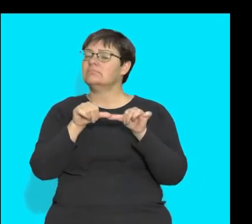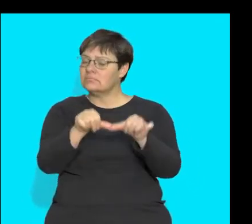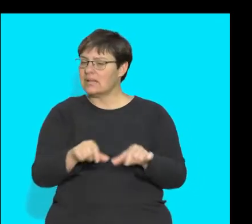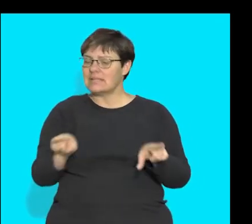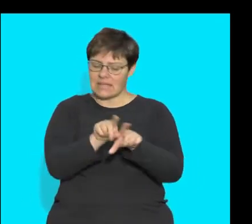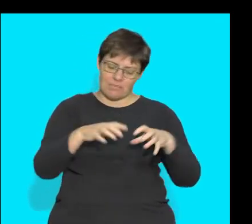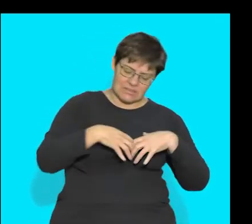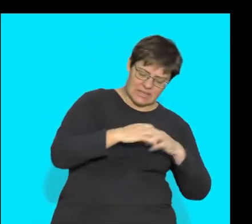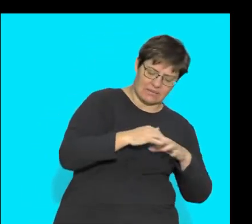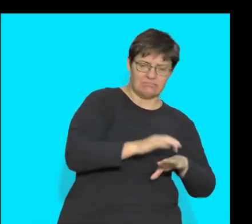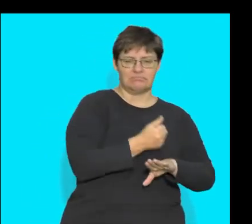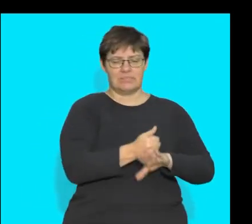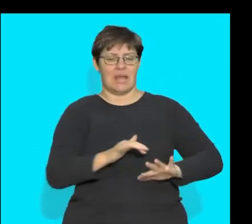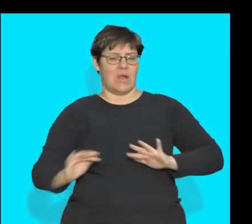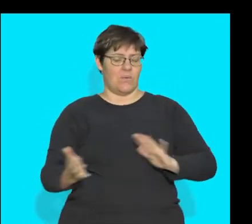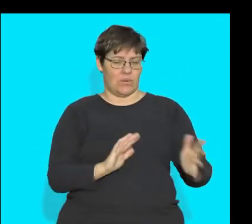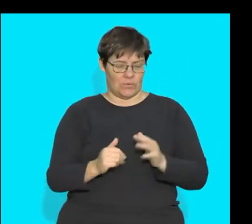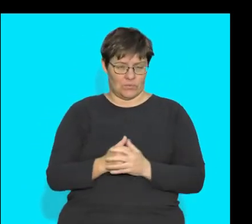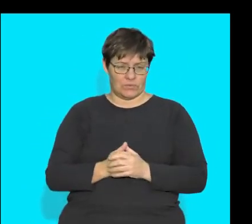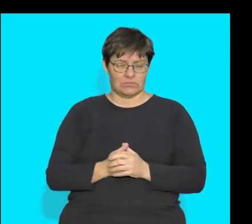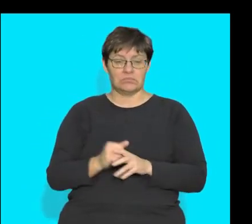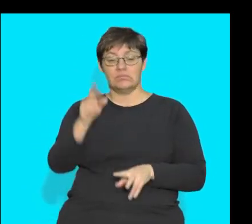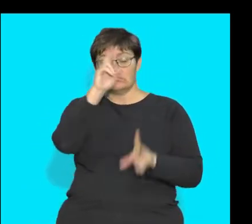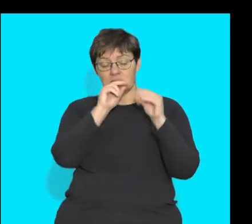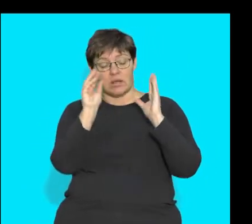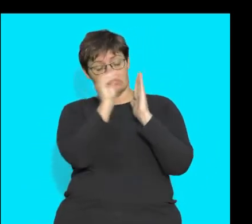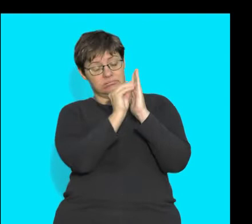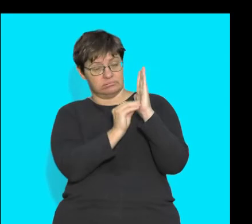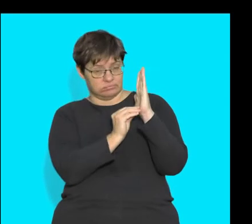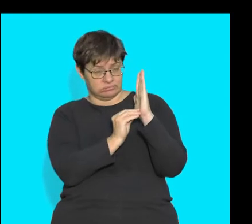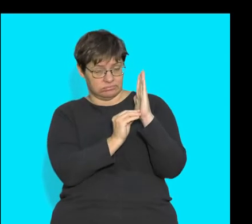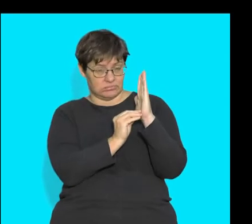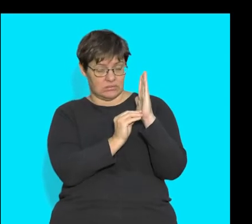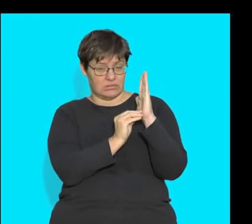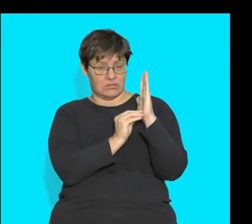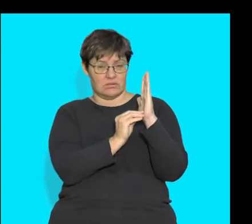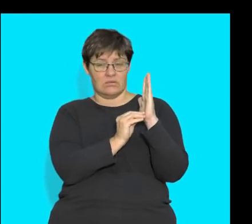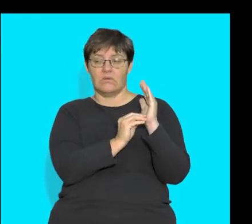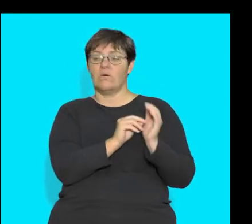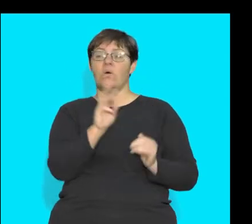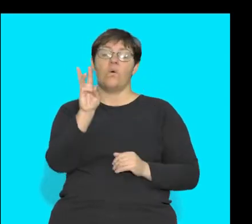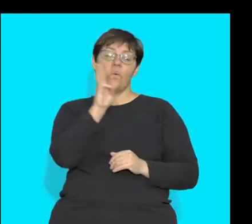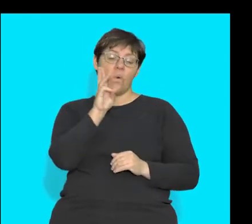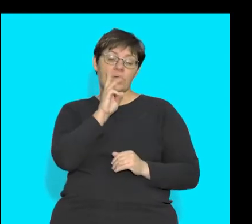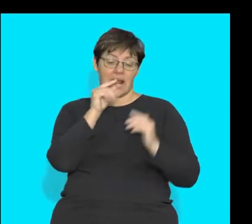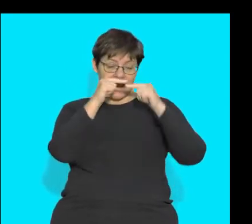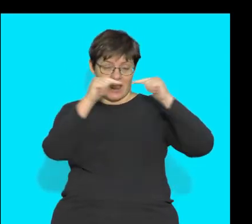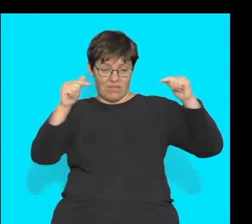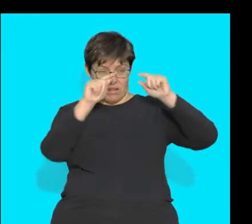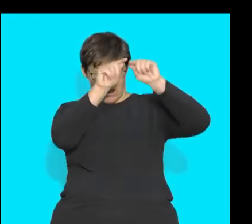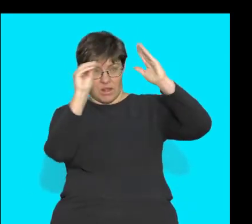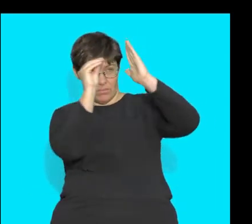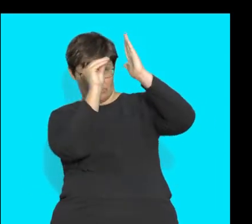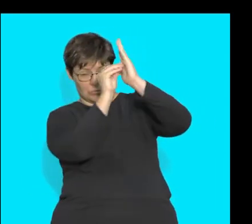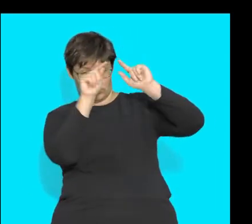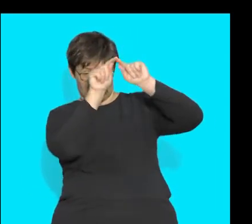they set it up. The learners recorded the level of the water in